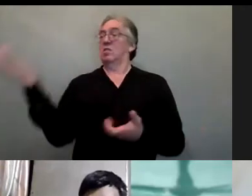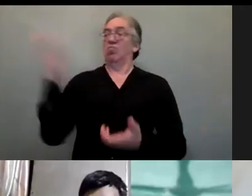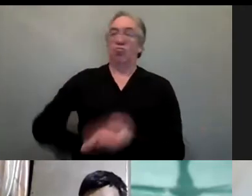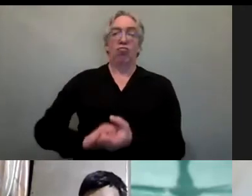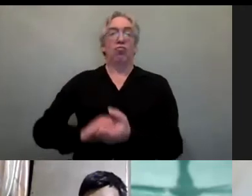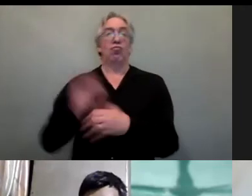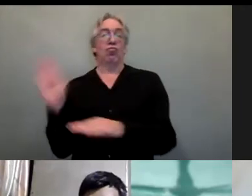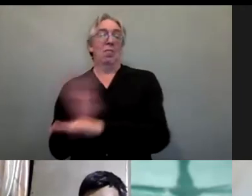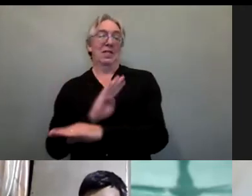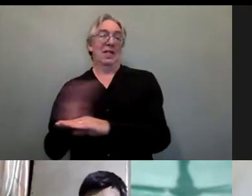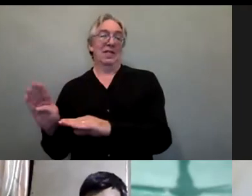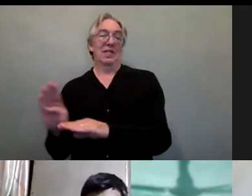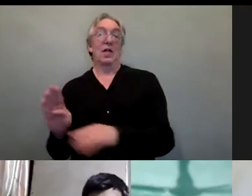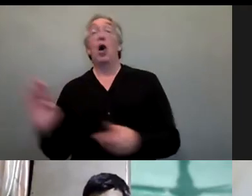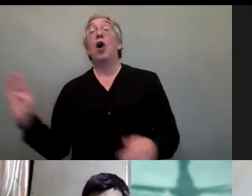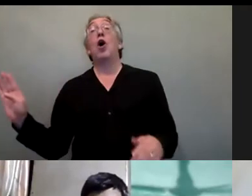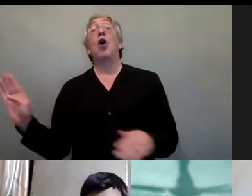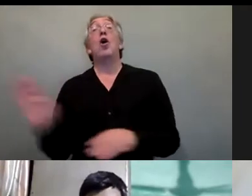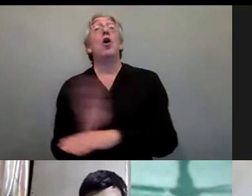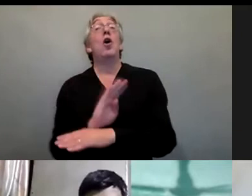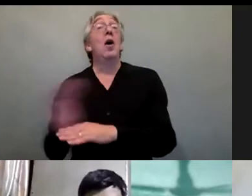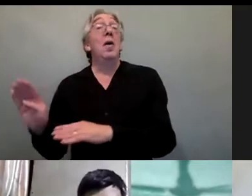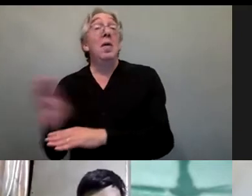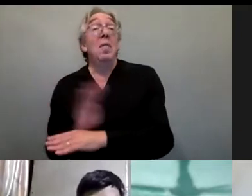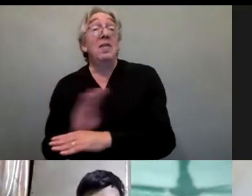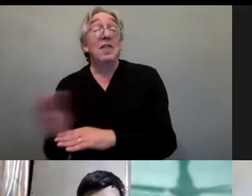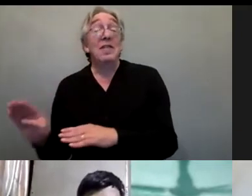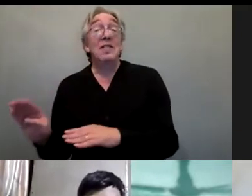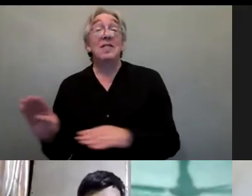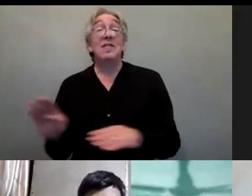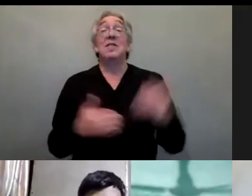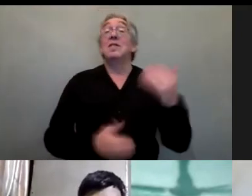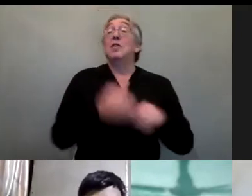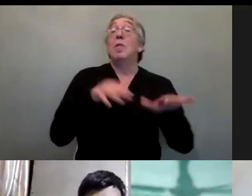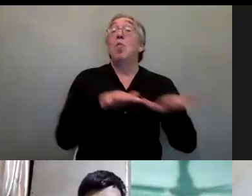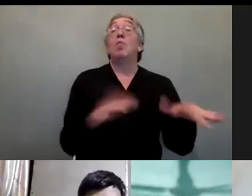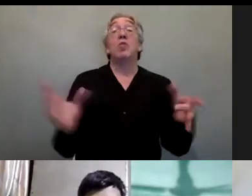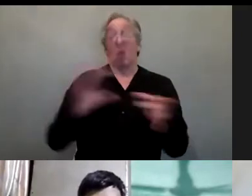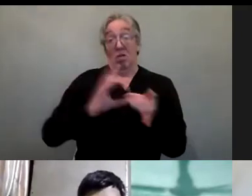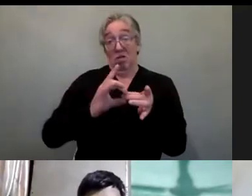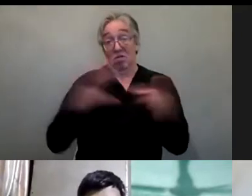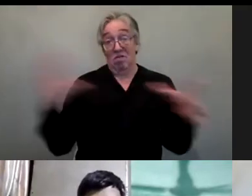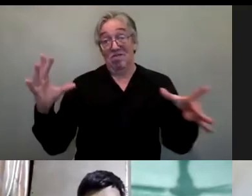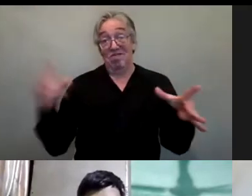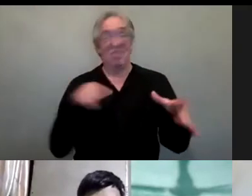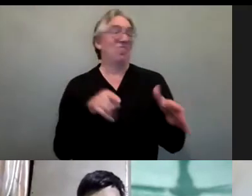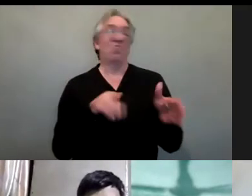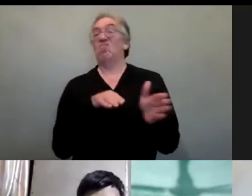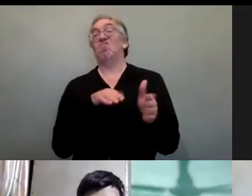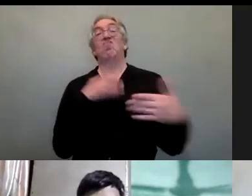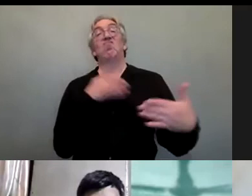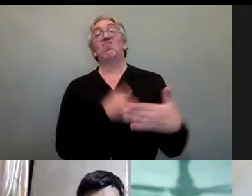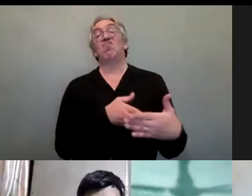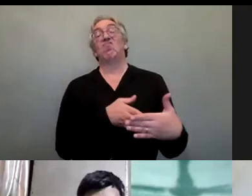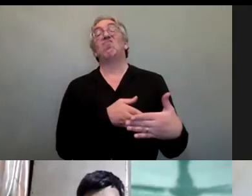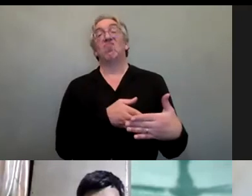cases, you can't really achieve much. I will give you an example. For instance, we know that a vast majority of people now, especially